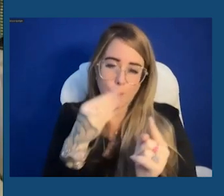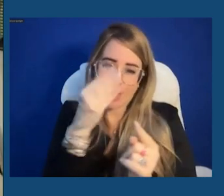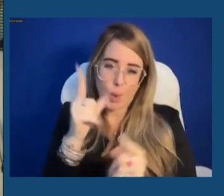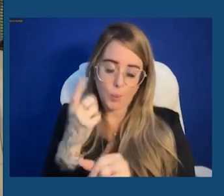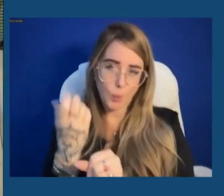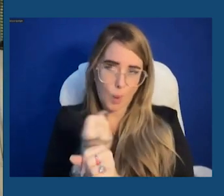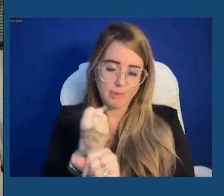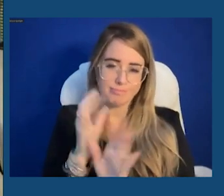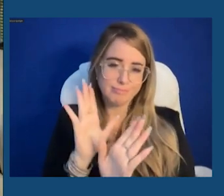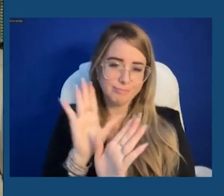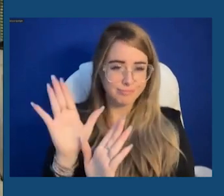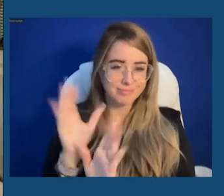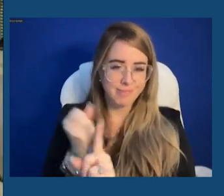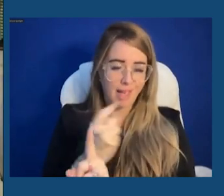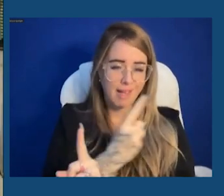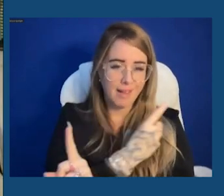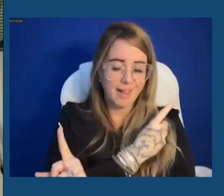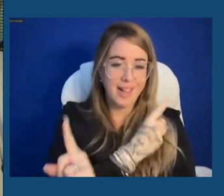digress.